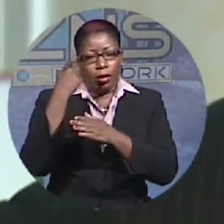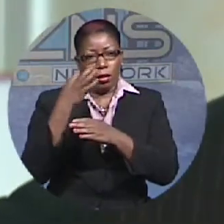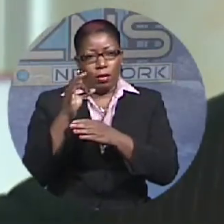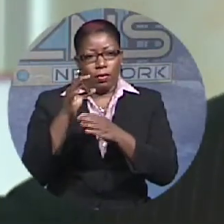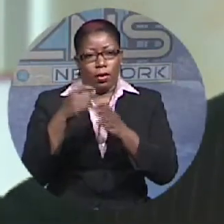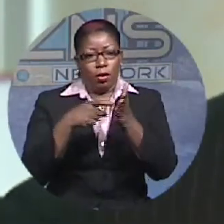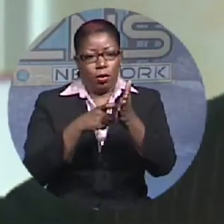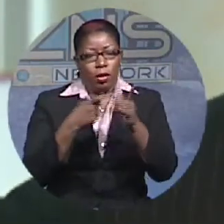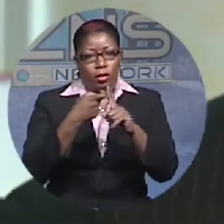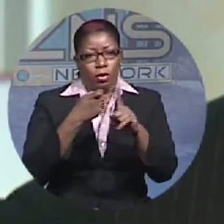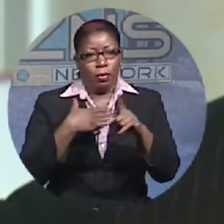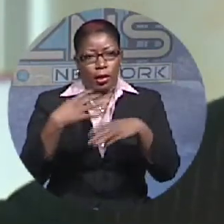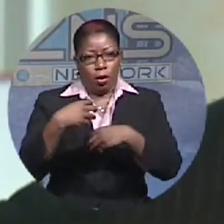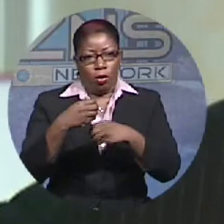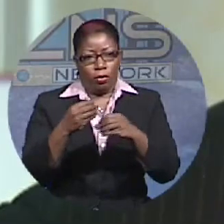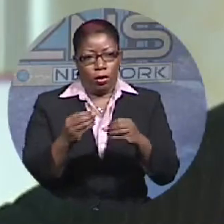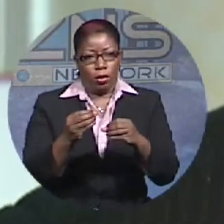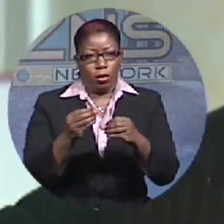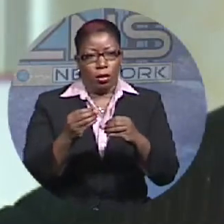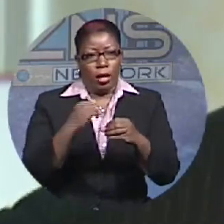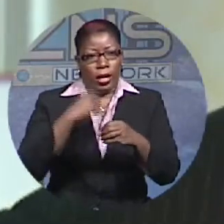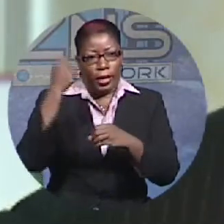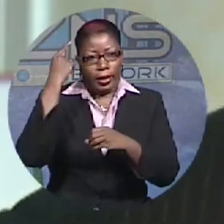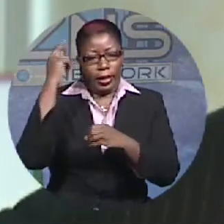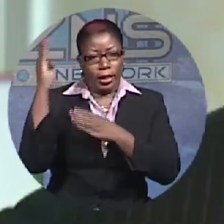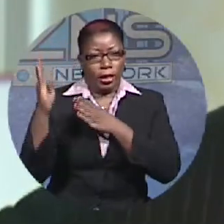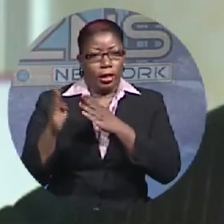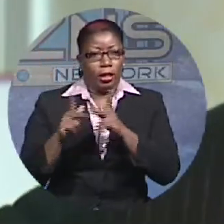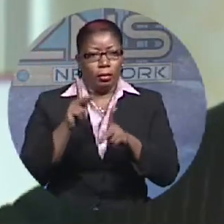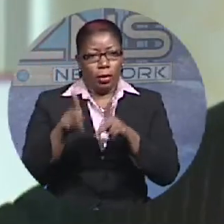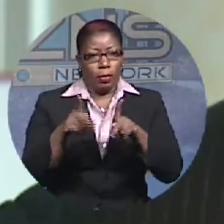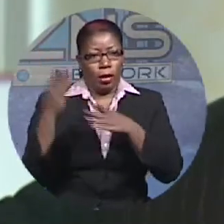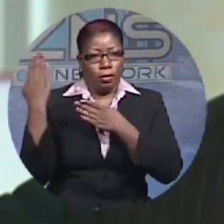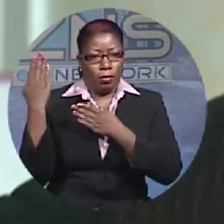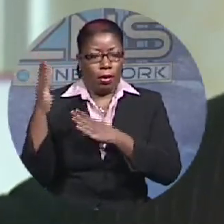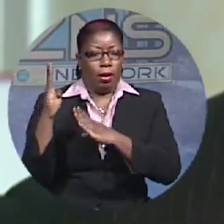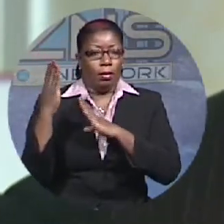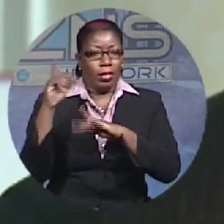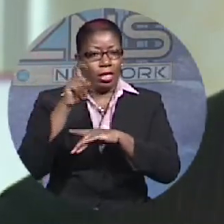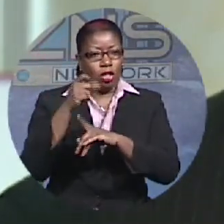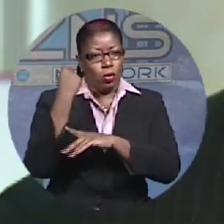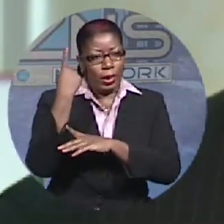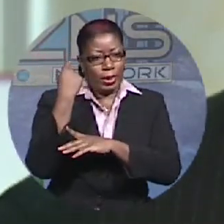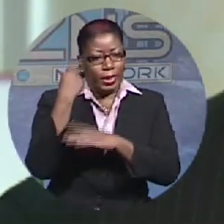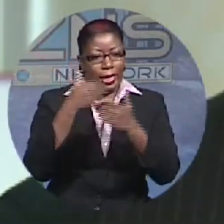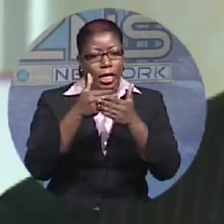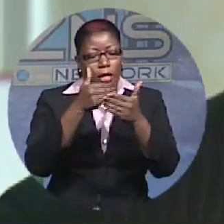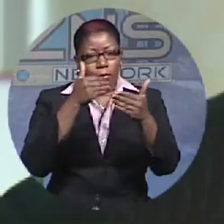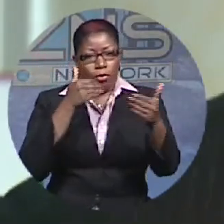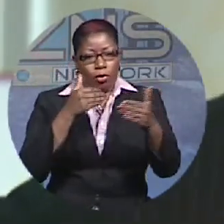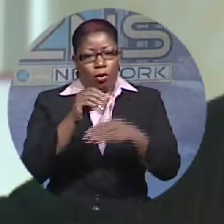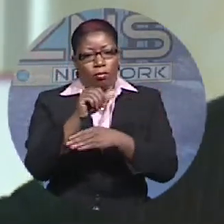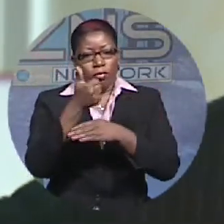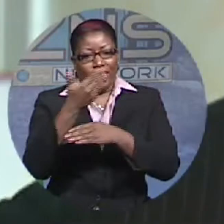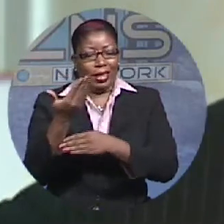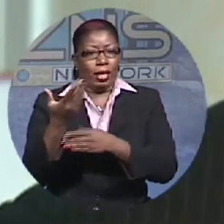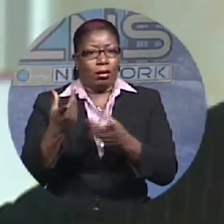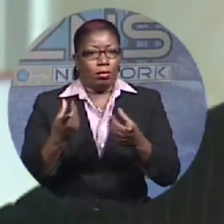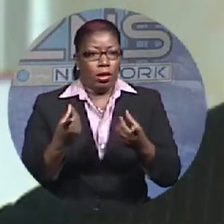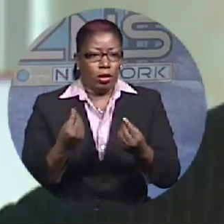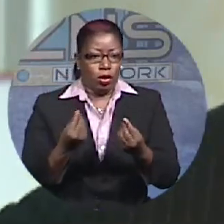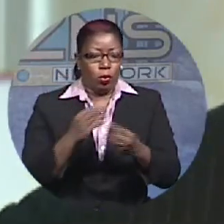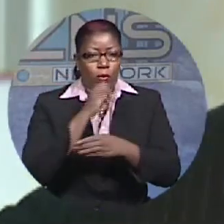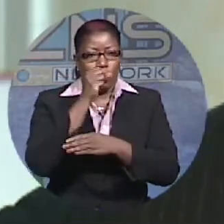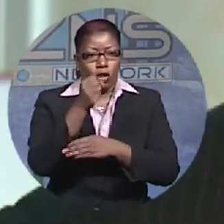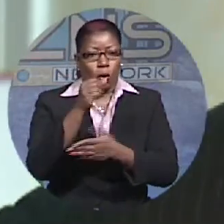so. But I think that the people of the Bahamas should understand that before anything is done, we need to ensure that